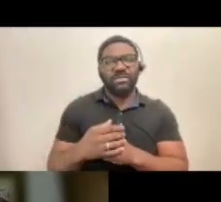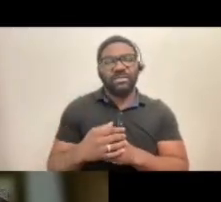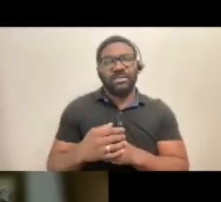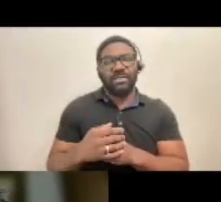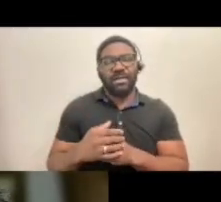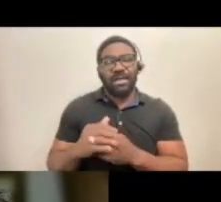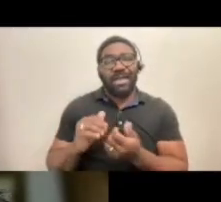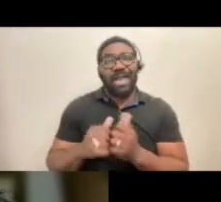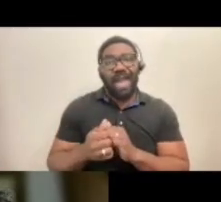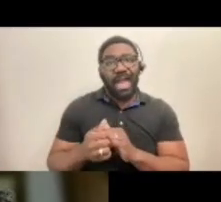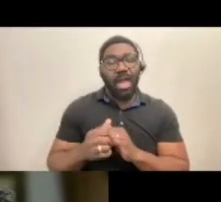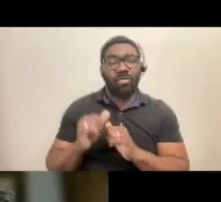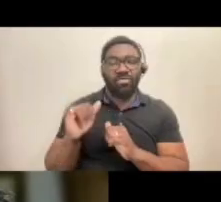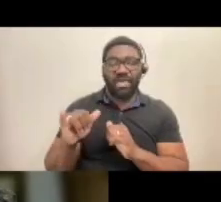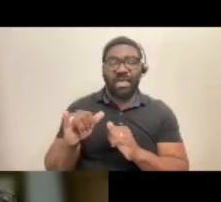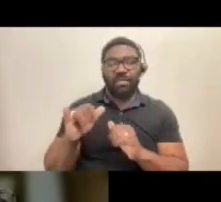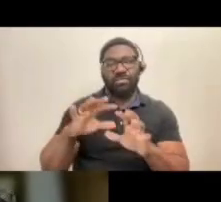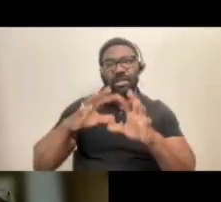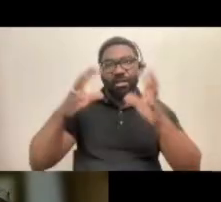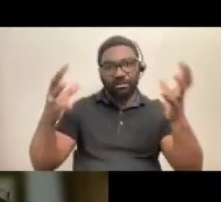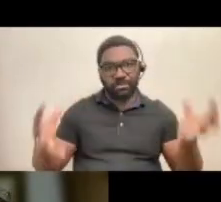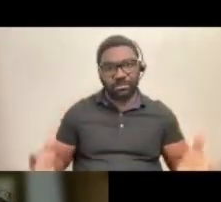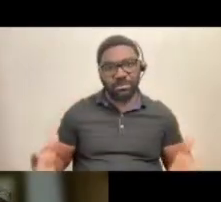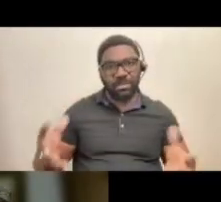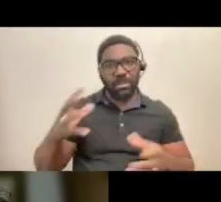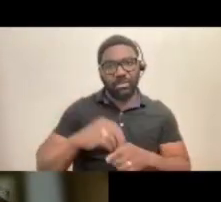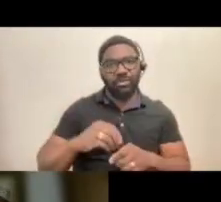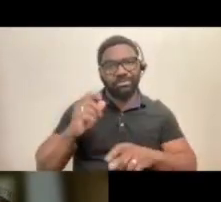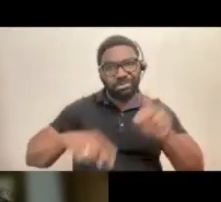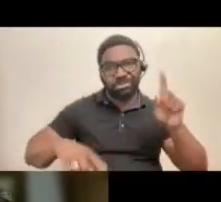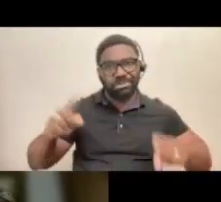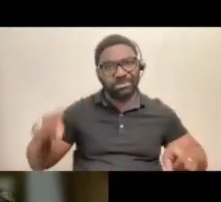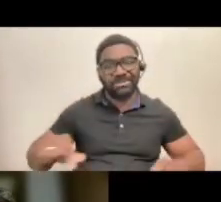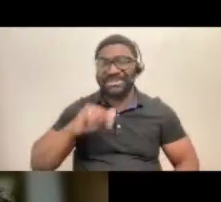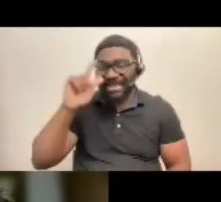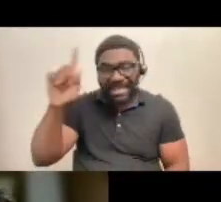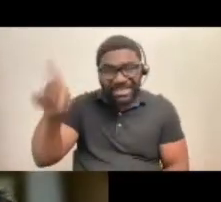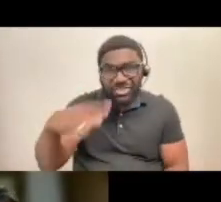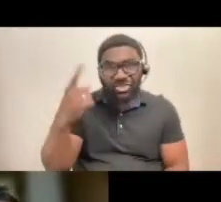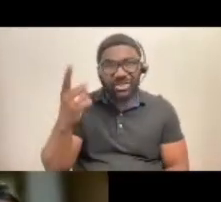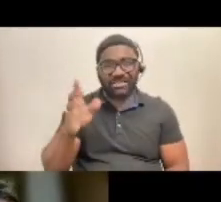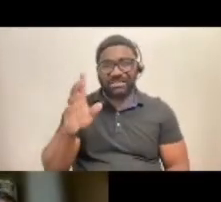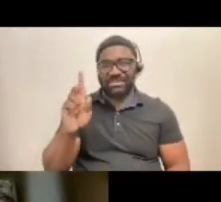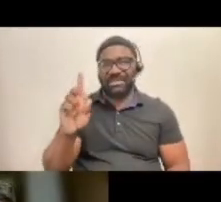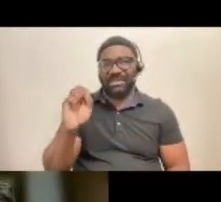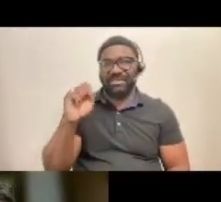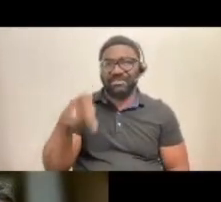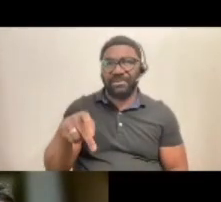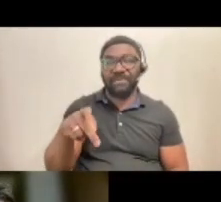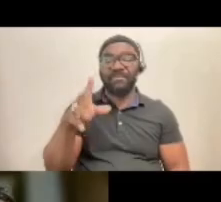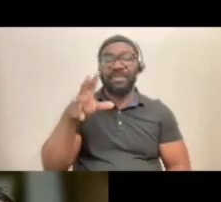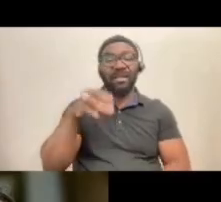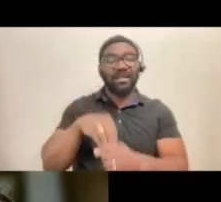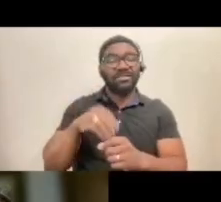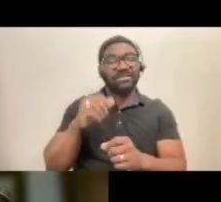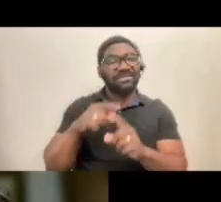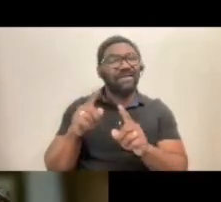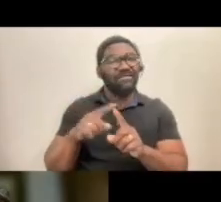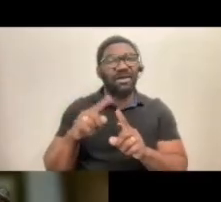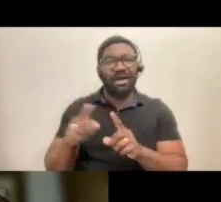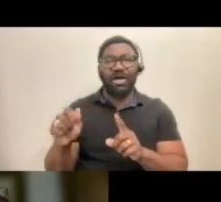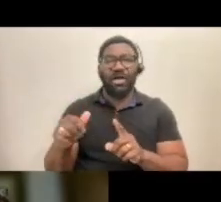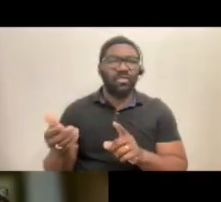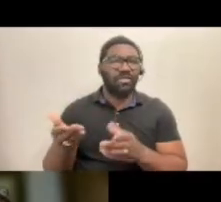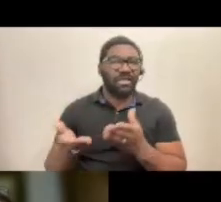it's overarching, and it is not just the direct support professionals, but it also includes several other spaces.